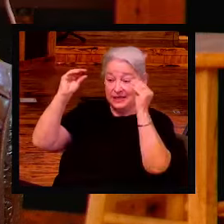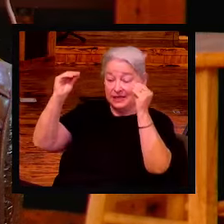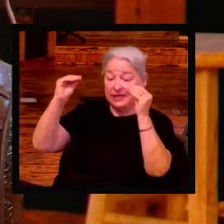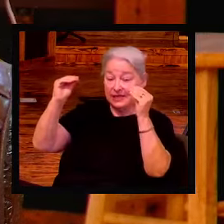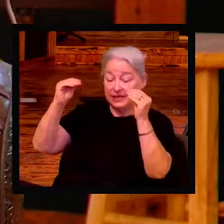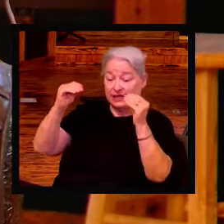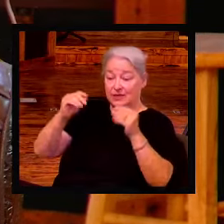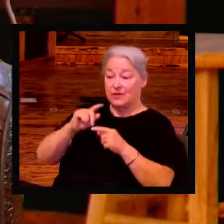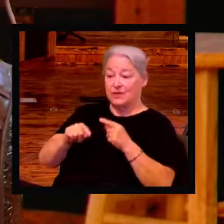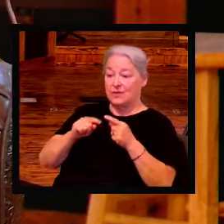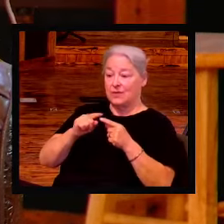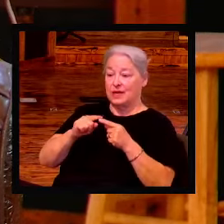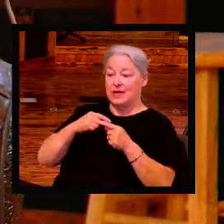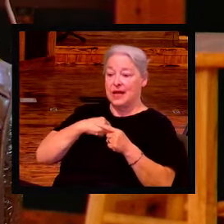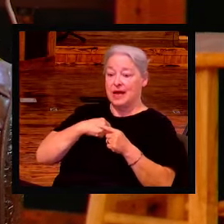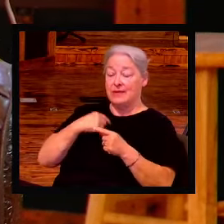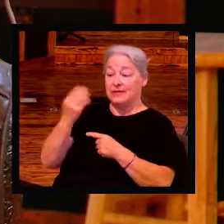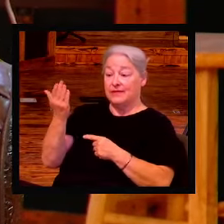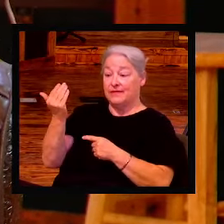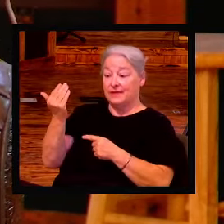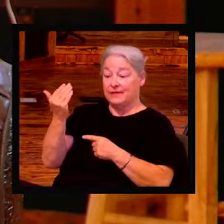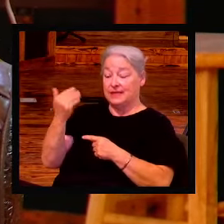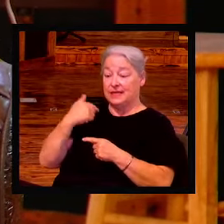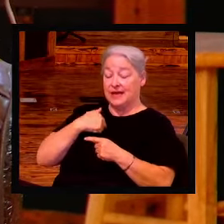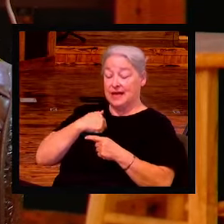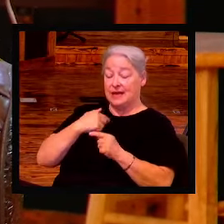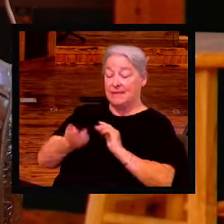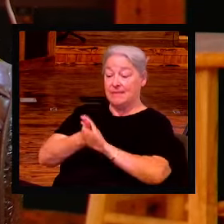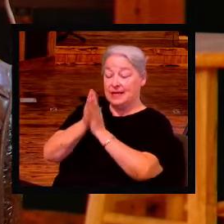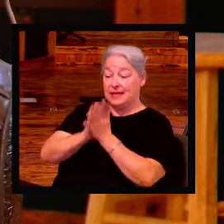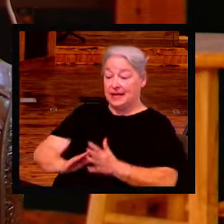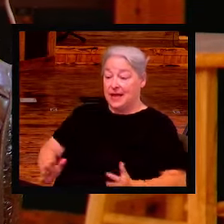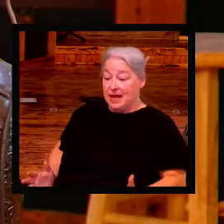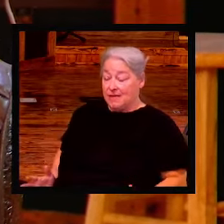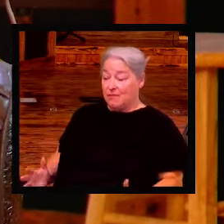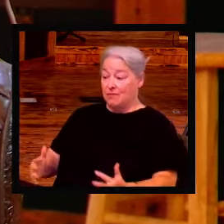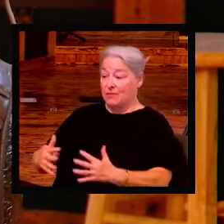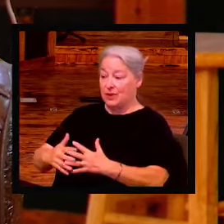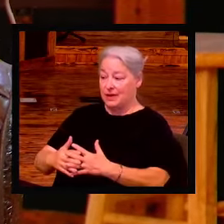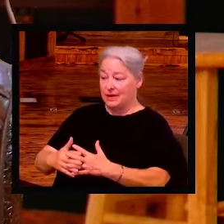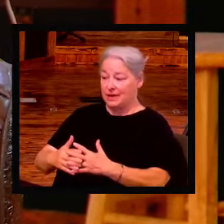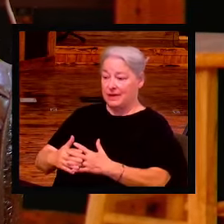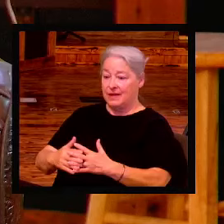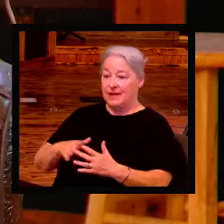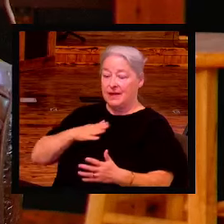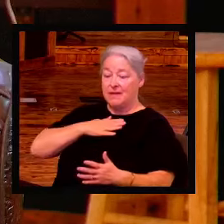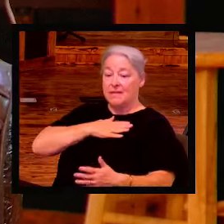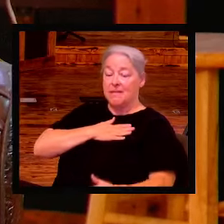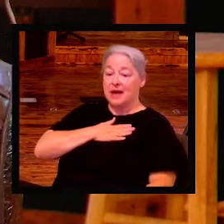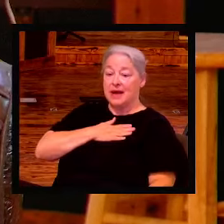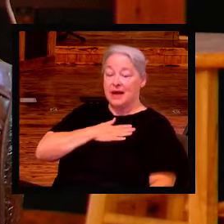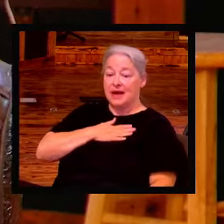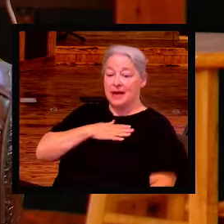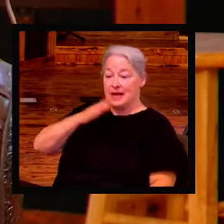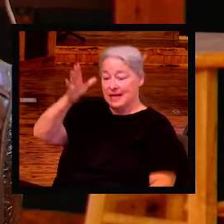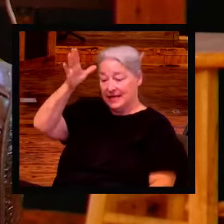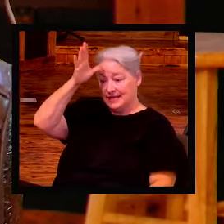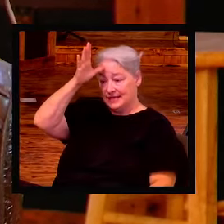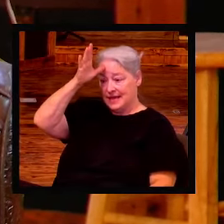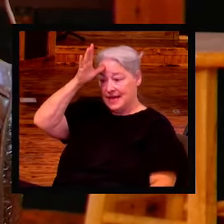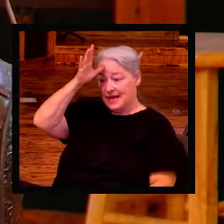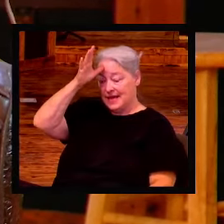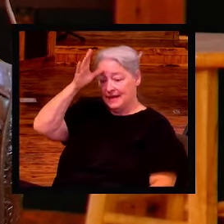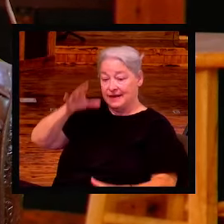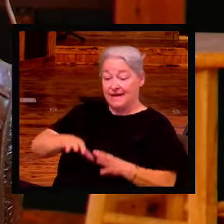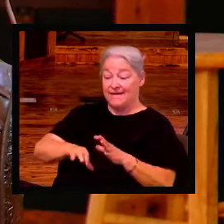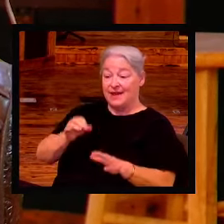was 15, I got pregnant. And my dad found me sexually attractive. Those words came out of his mouth to